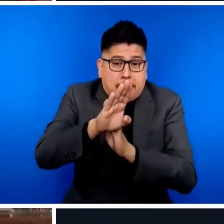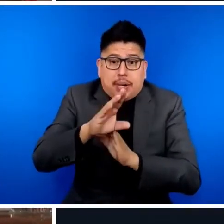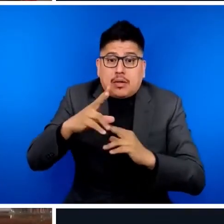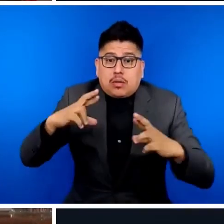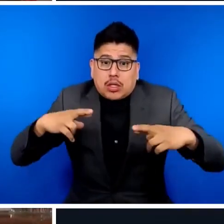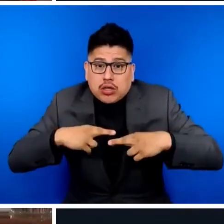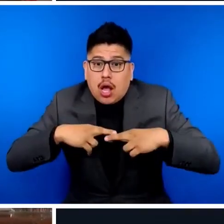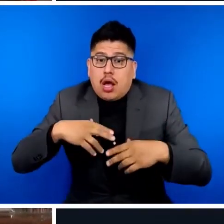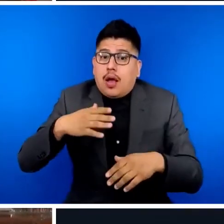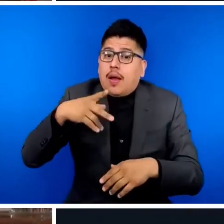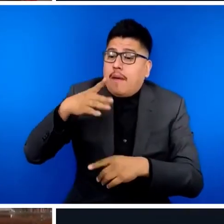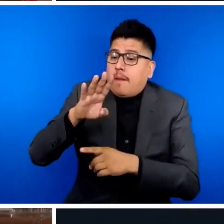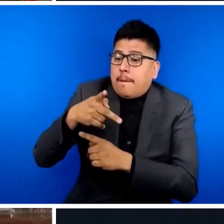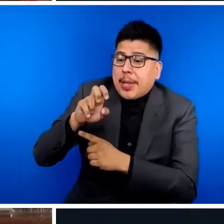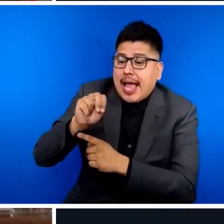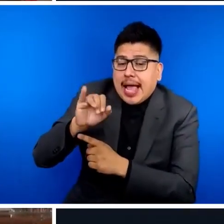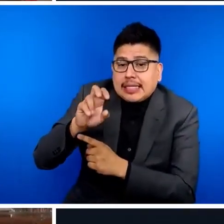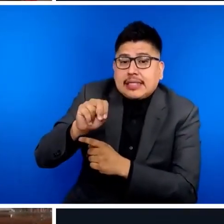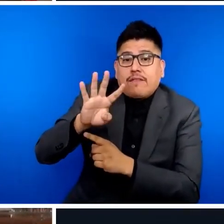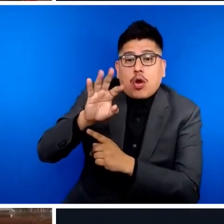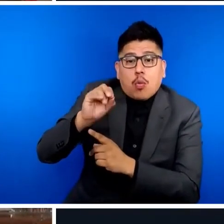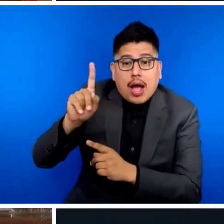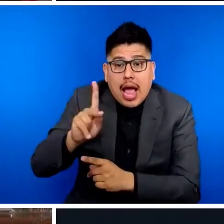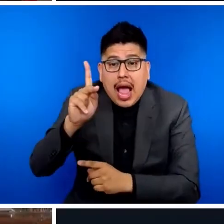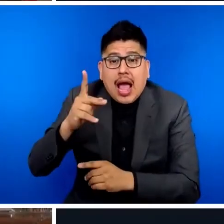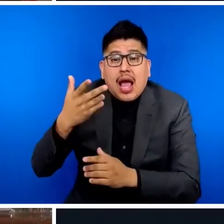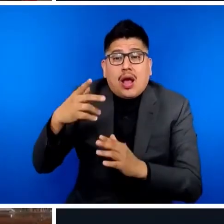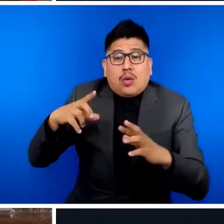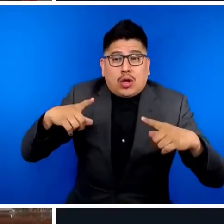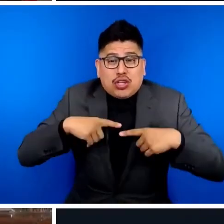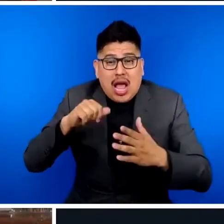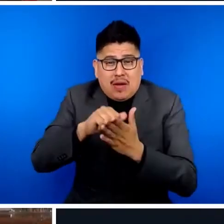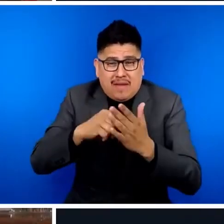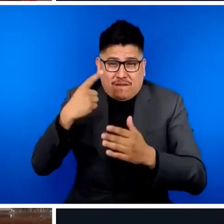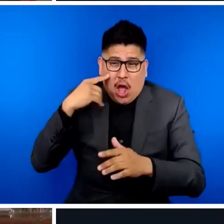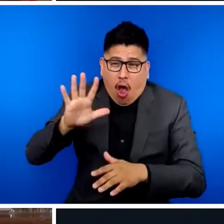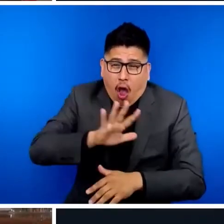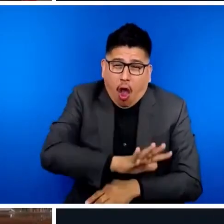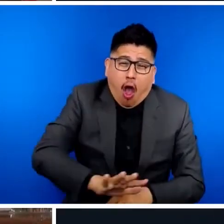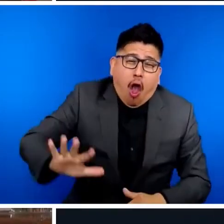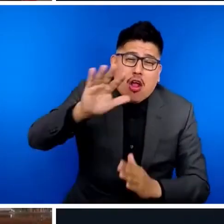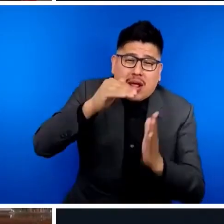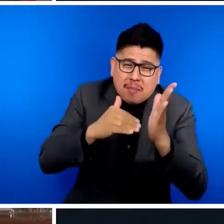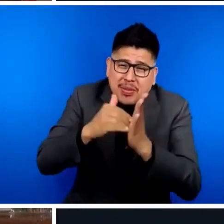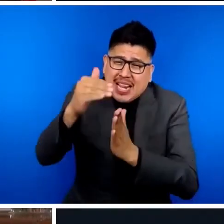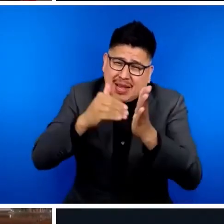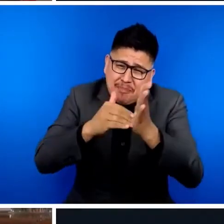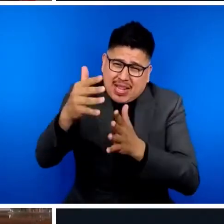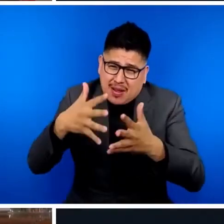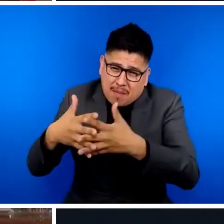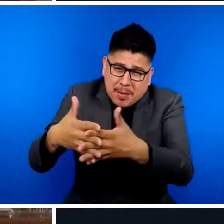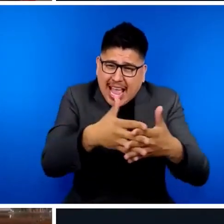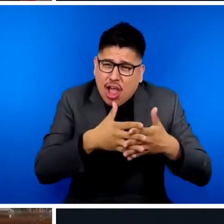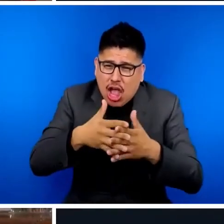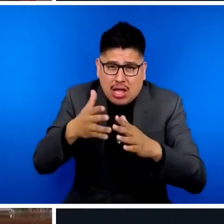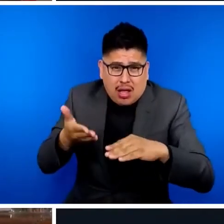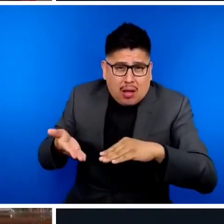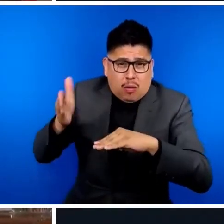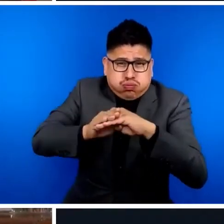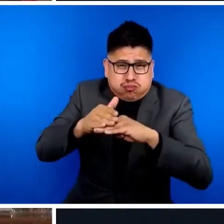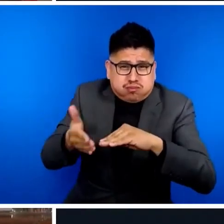millions and millions of Americans. They're all gaining. Everybody's up, way up. In 4 long years, the